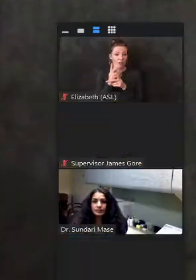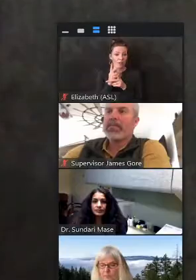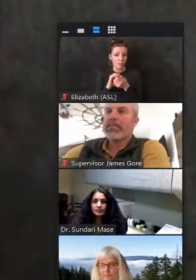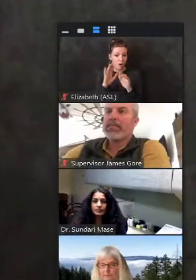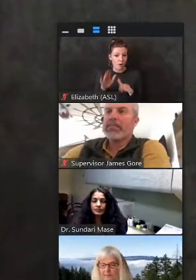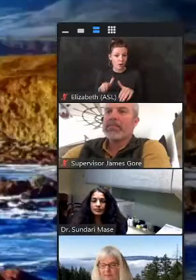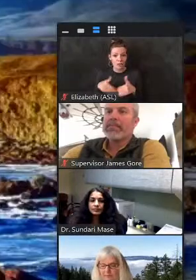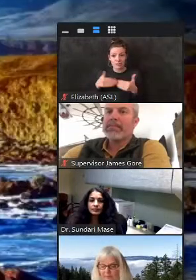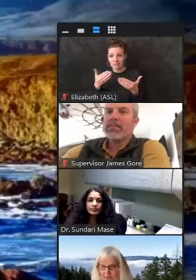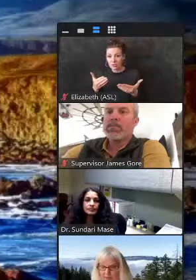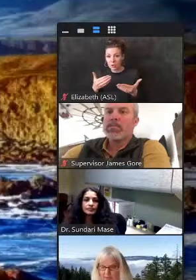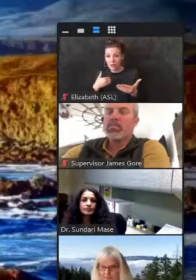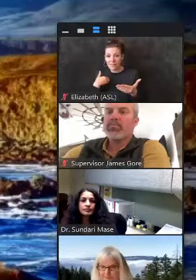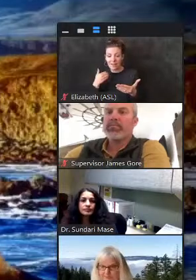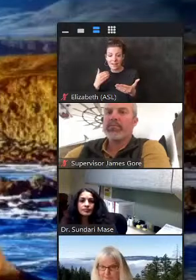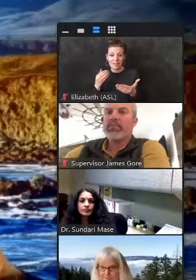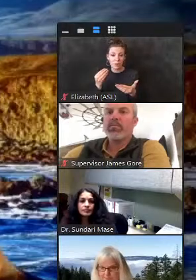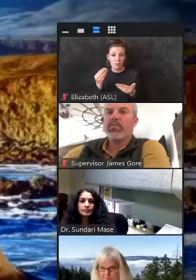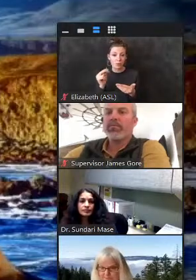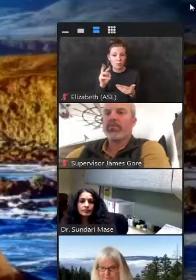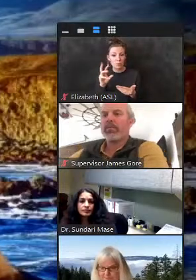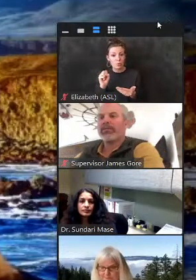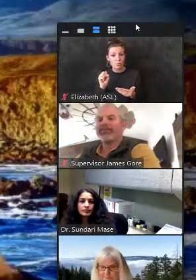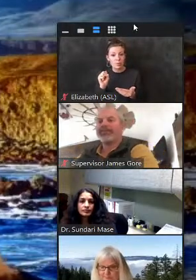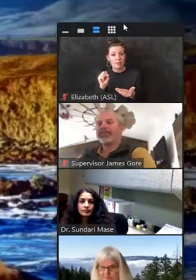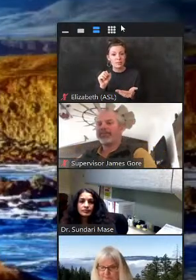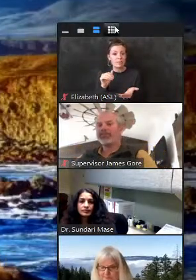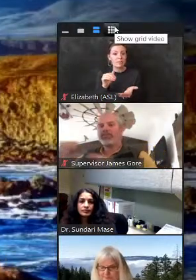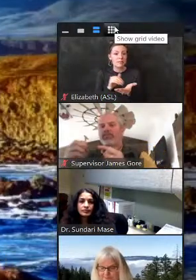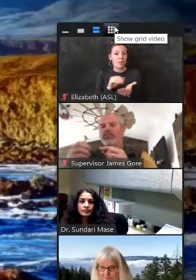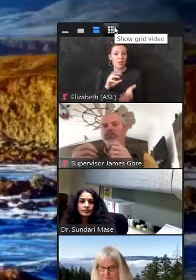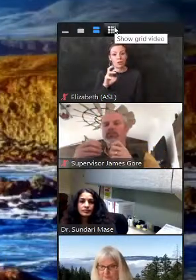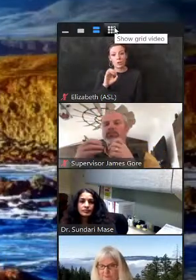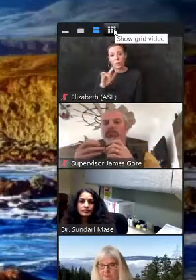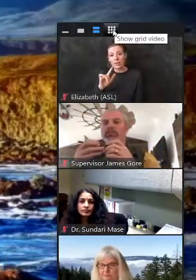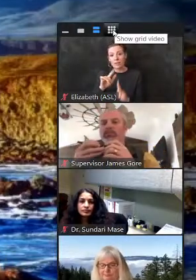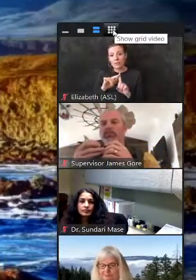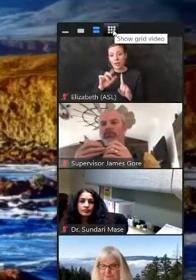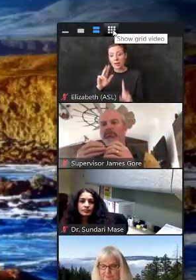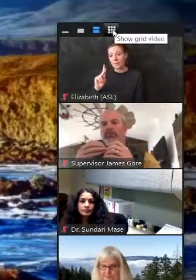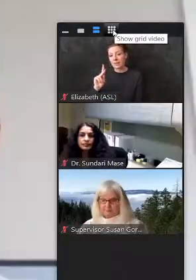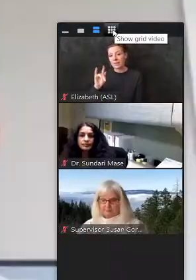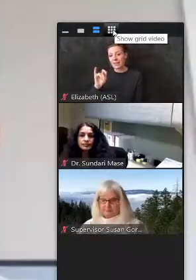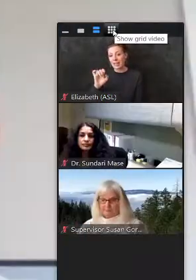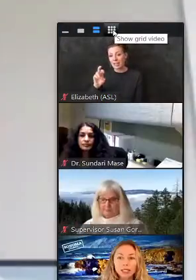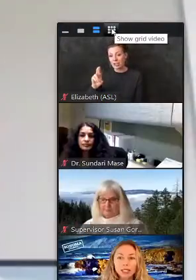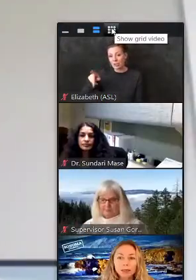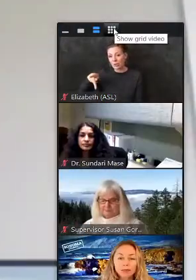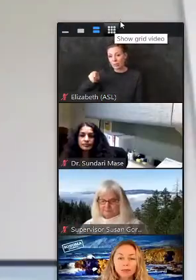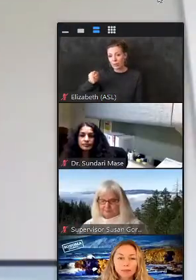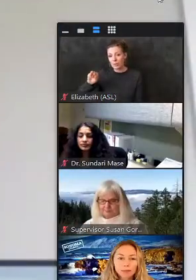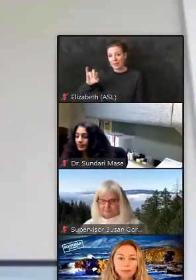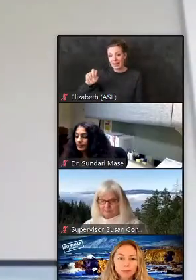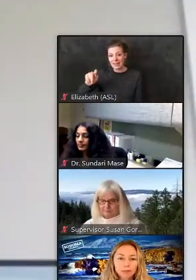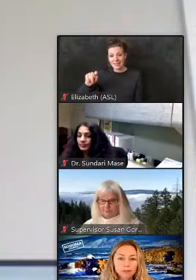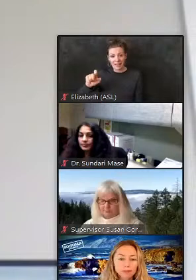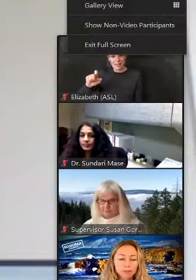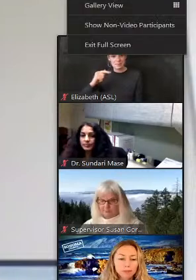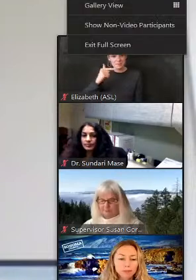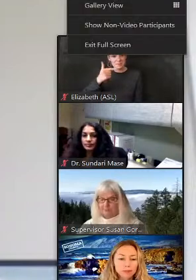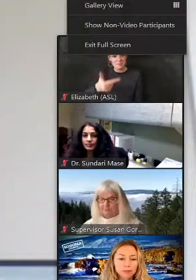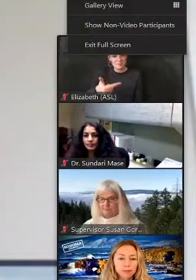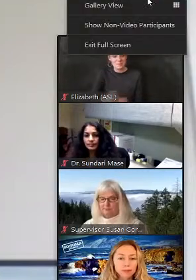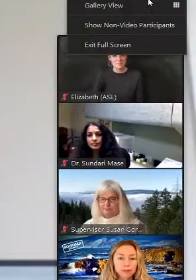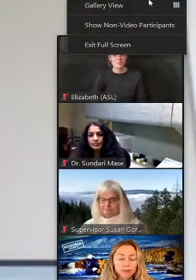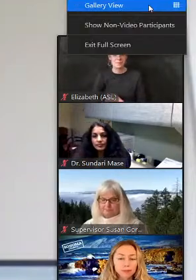rollout. Dr. Weil from Kaiser, I'm wondering if you might share how things are going. This is Dr. Weil, que va a hablar acerca de Kaiser, de cómo